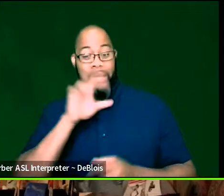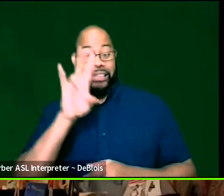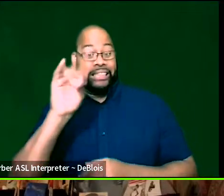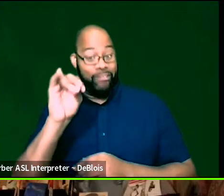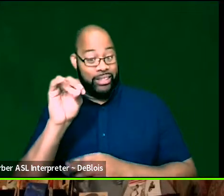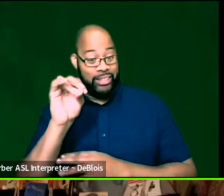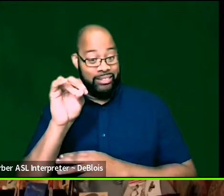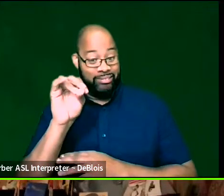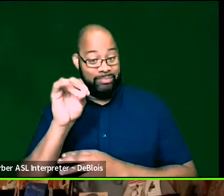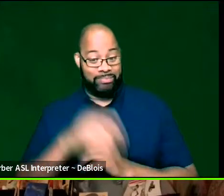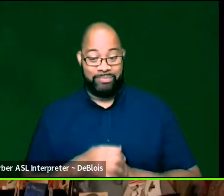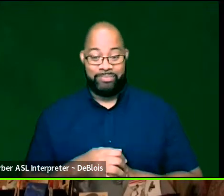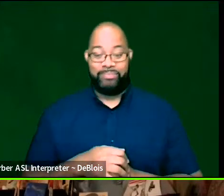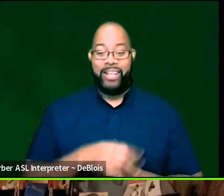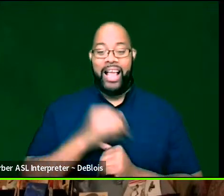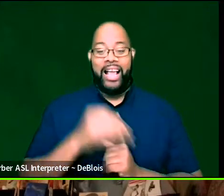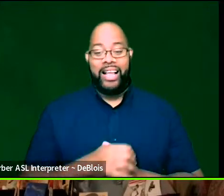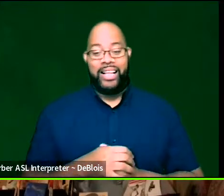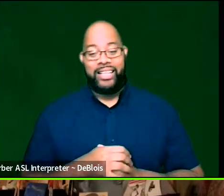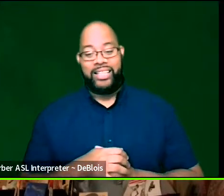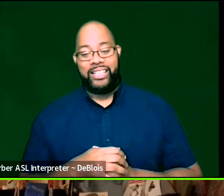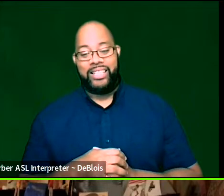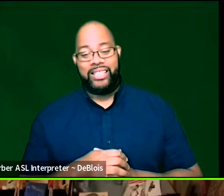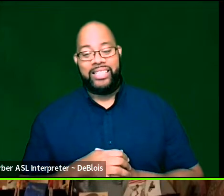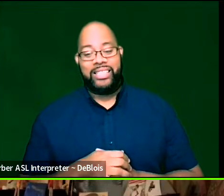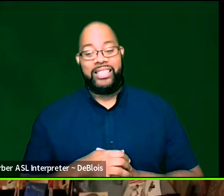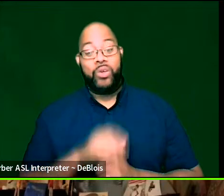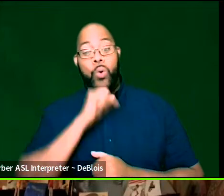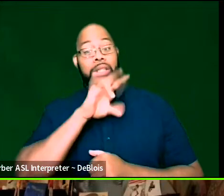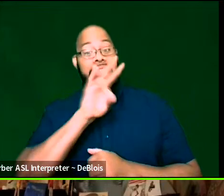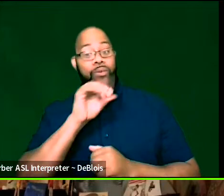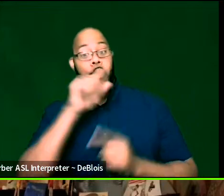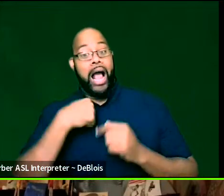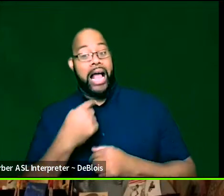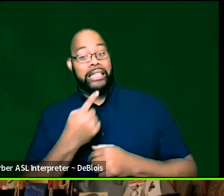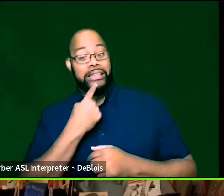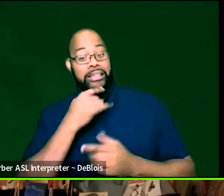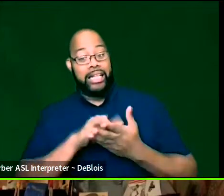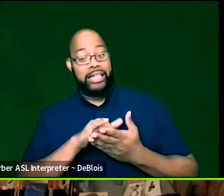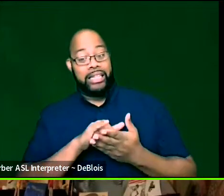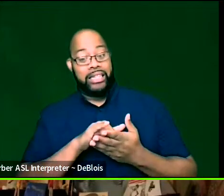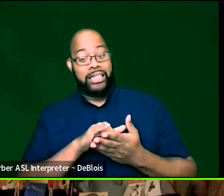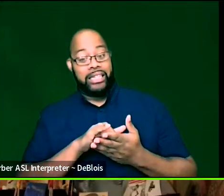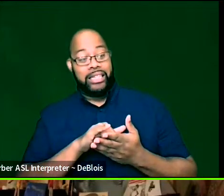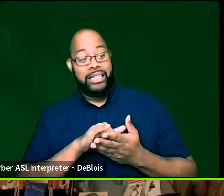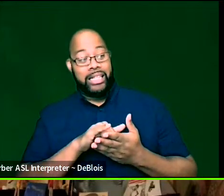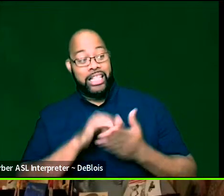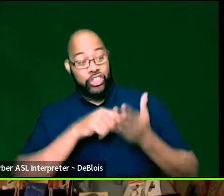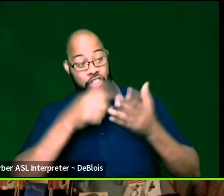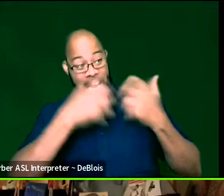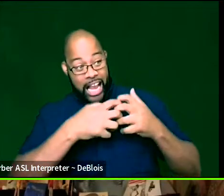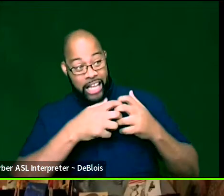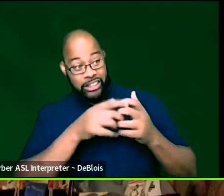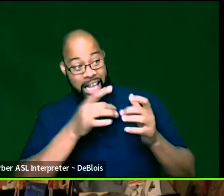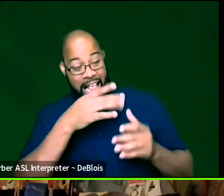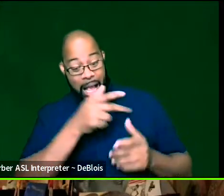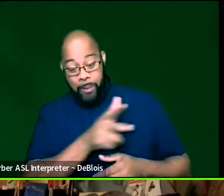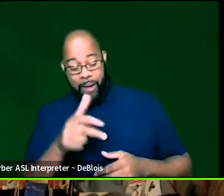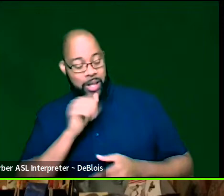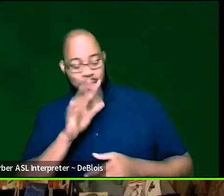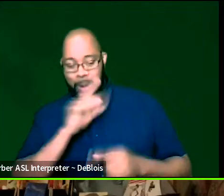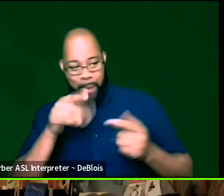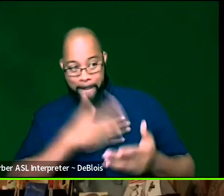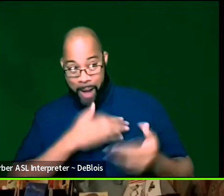70. And at 70, when I see the check engine light on, I pull over, and I'm not talking